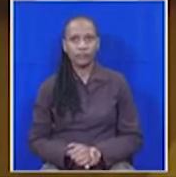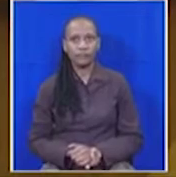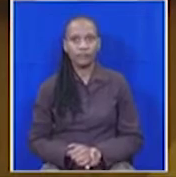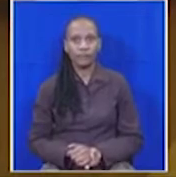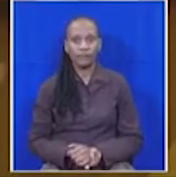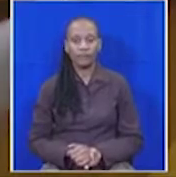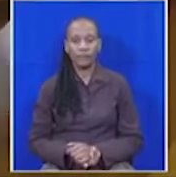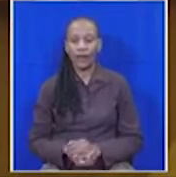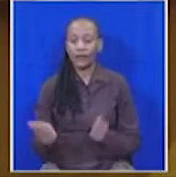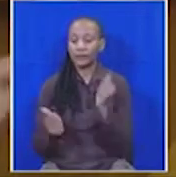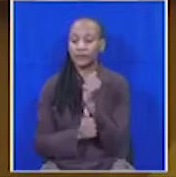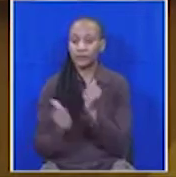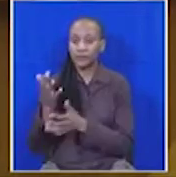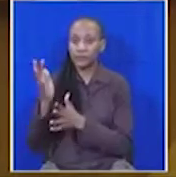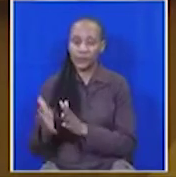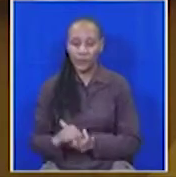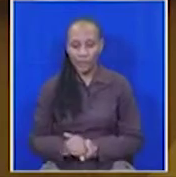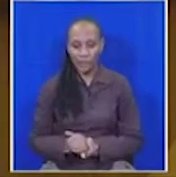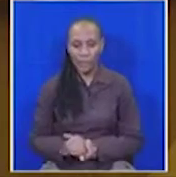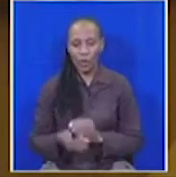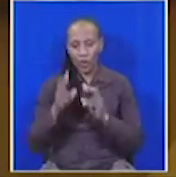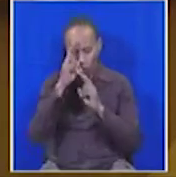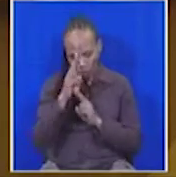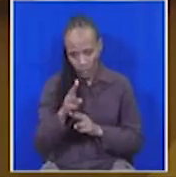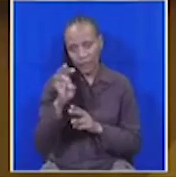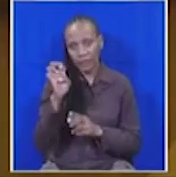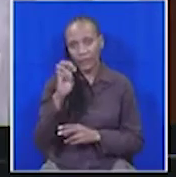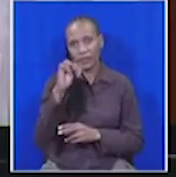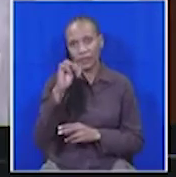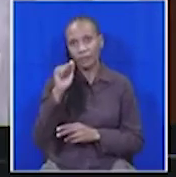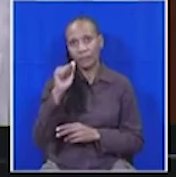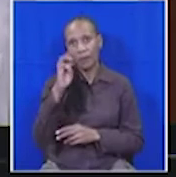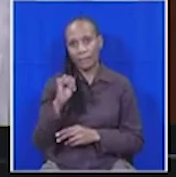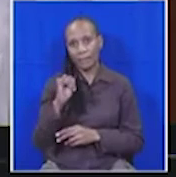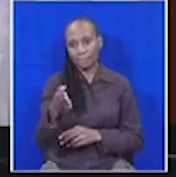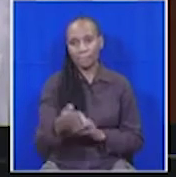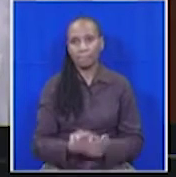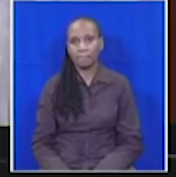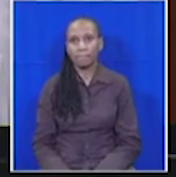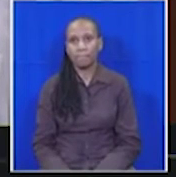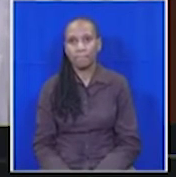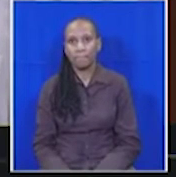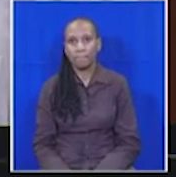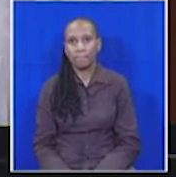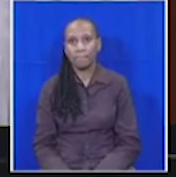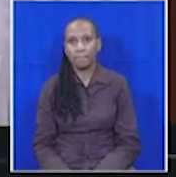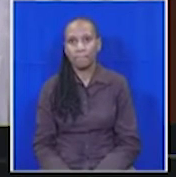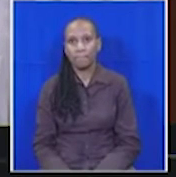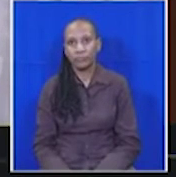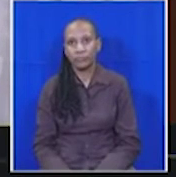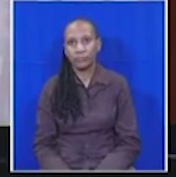Honourable Deputy Speaker. Honourable Imam. I was going to say